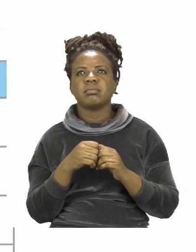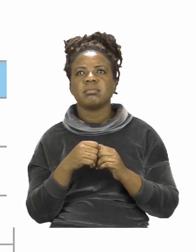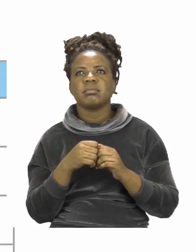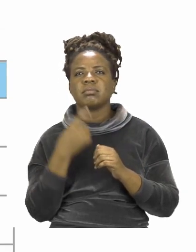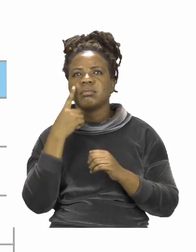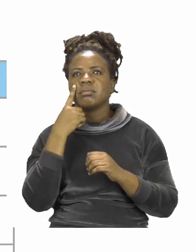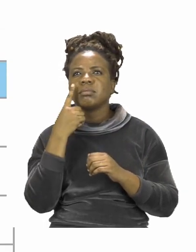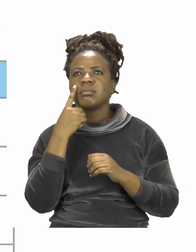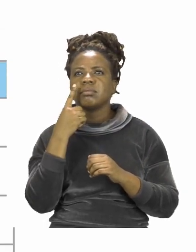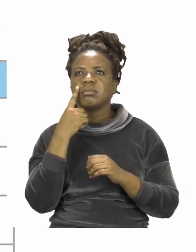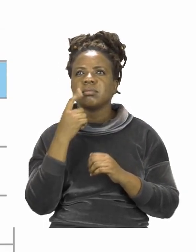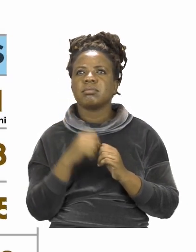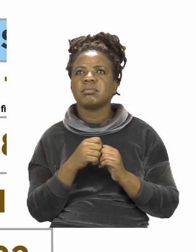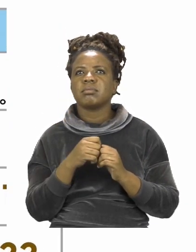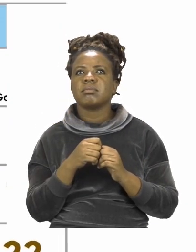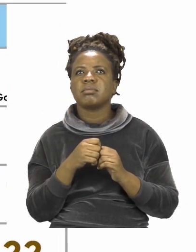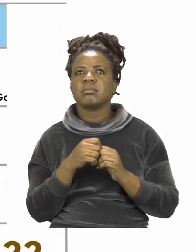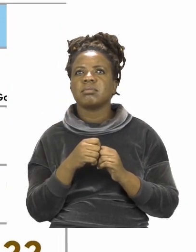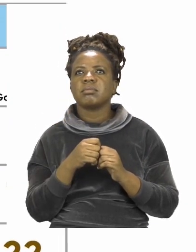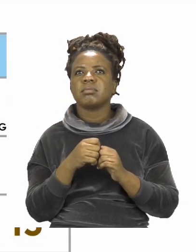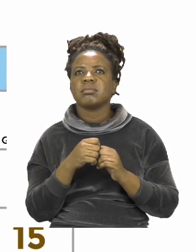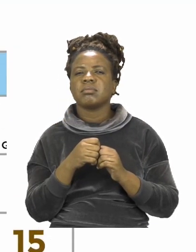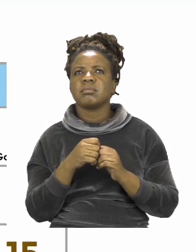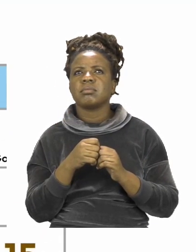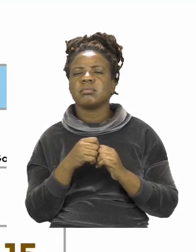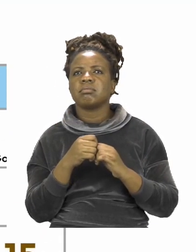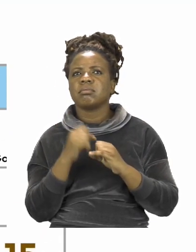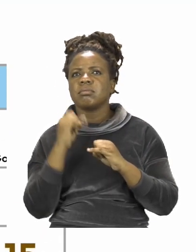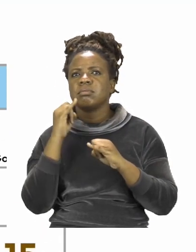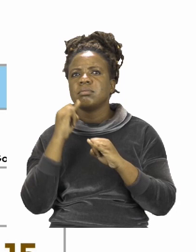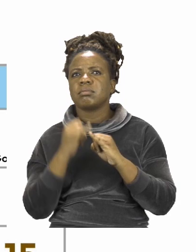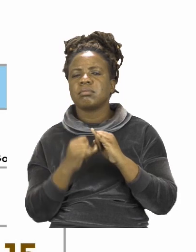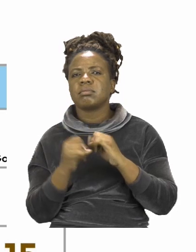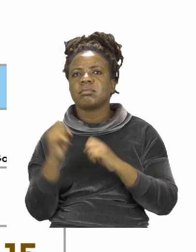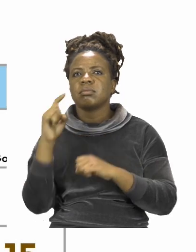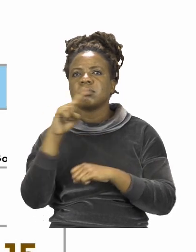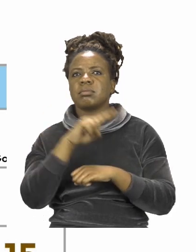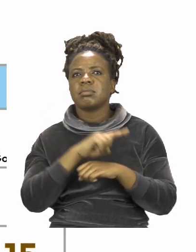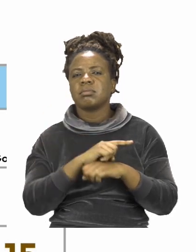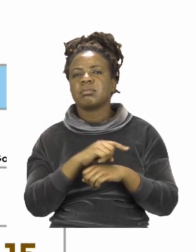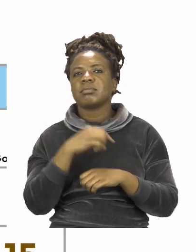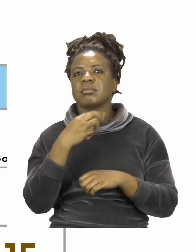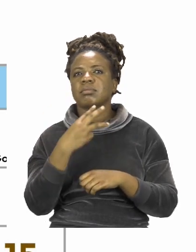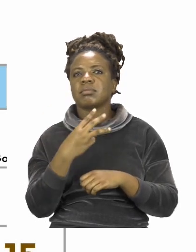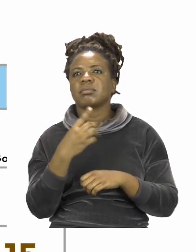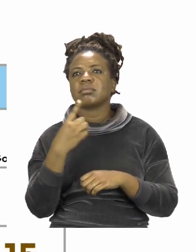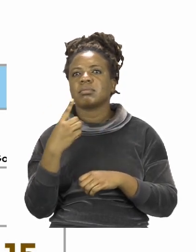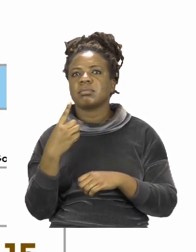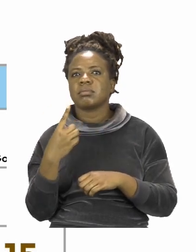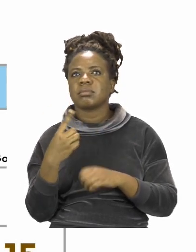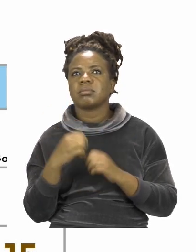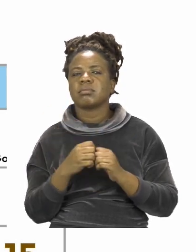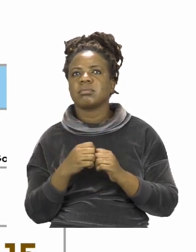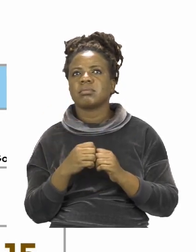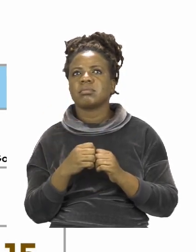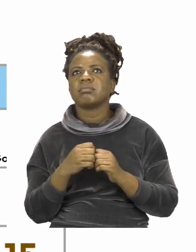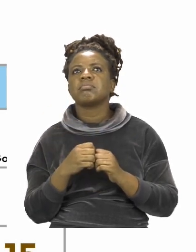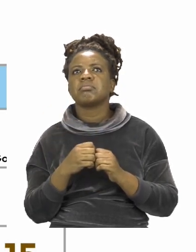see that the last day is 31st, and that one falls on a